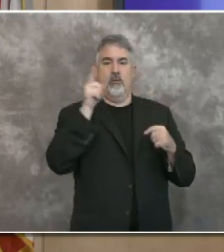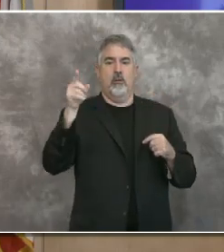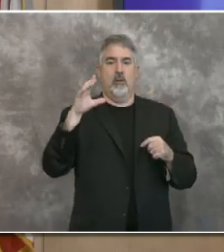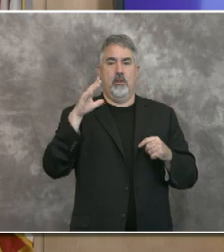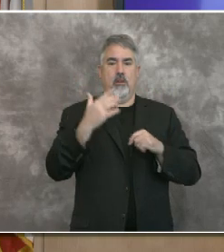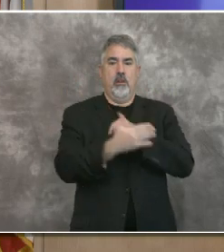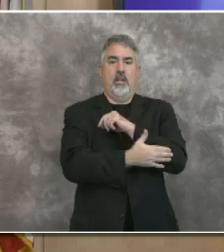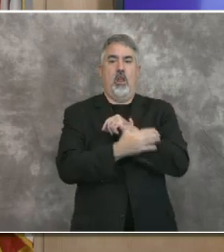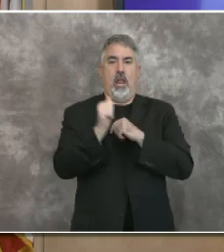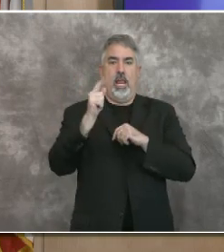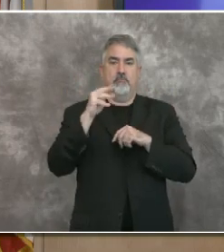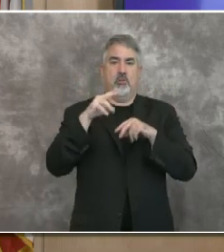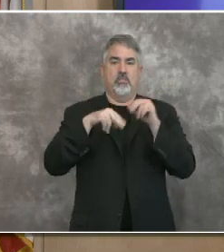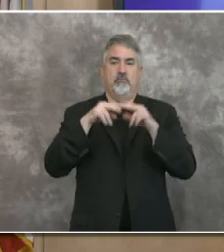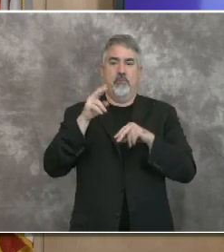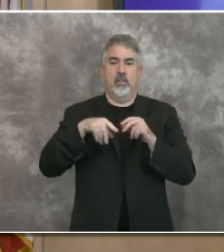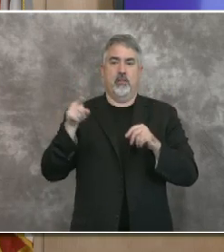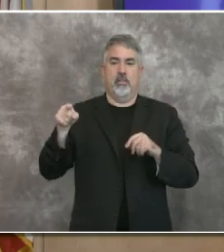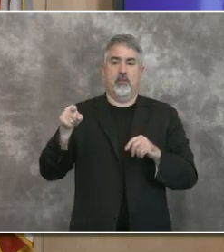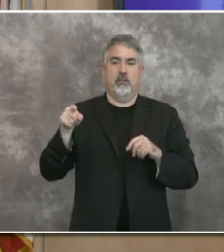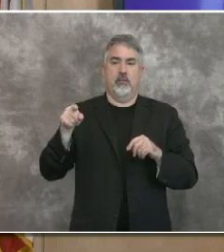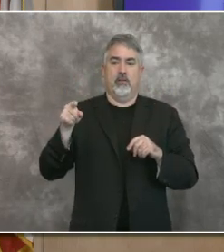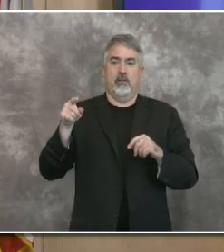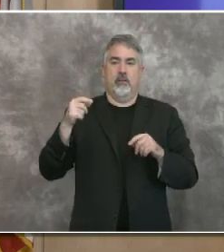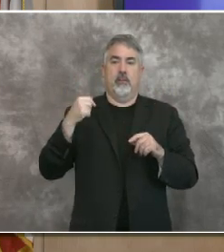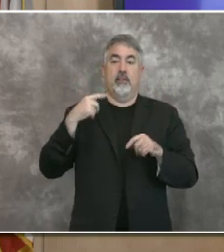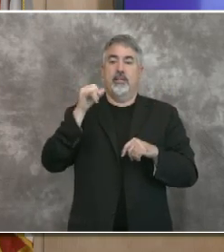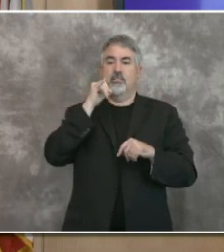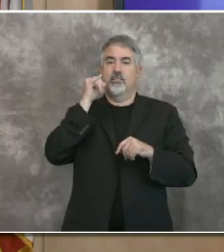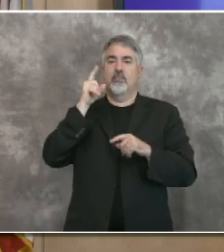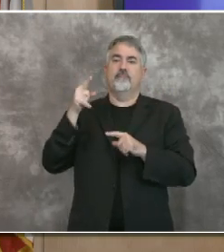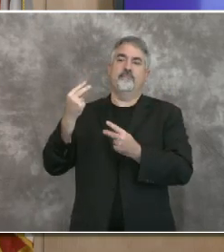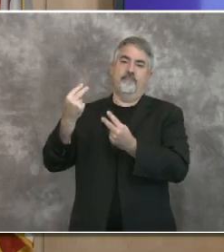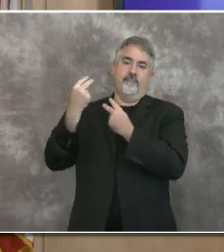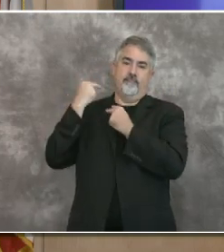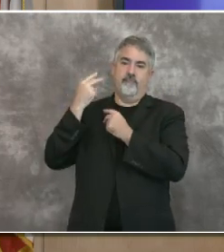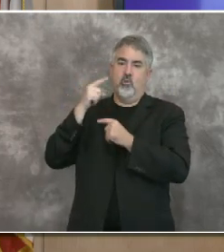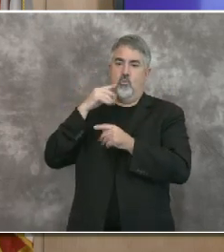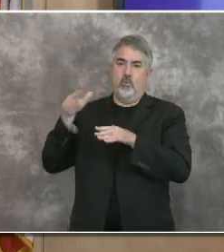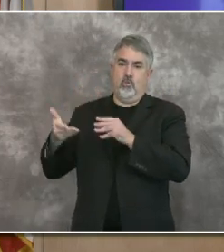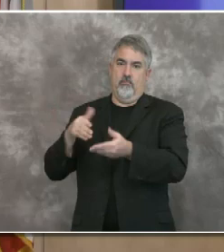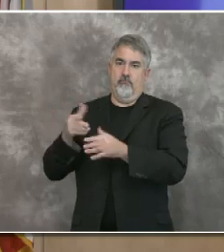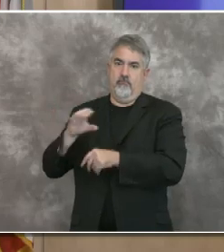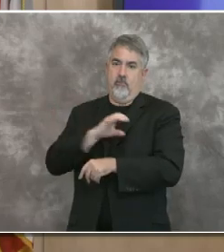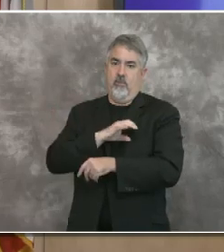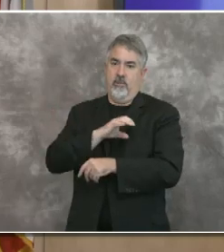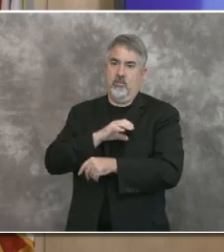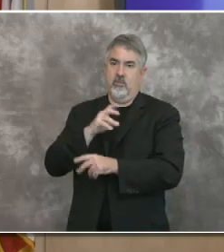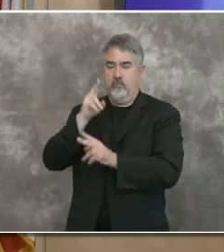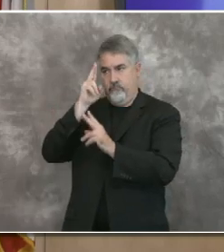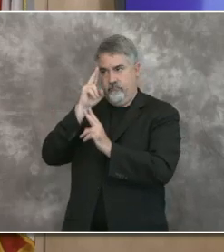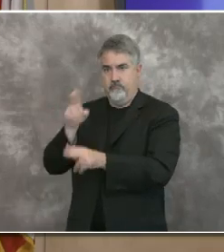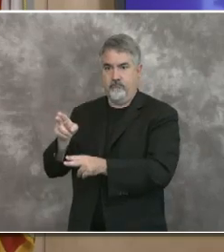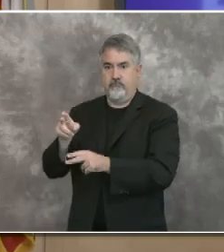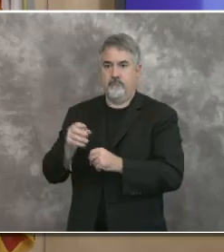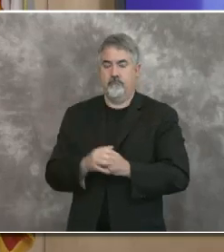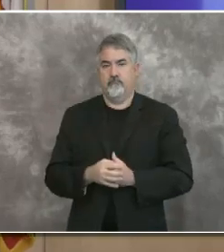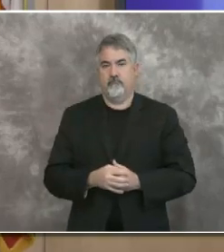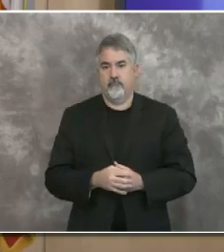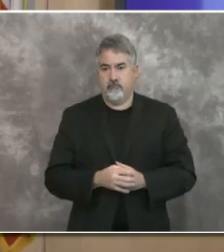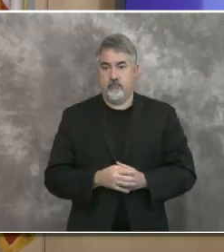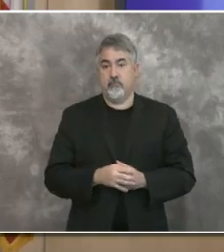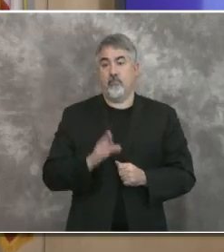region who gave their lives in the line of duty. I was very proud to have worked with former Supervisor Ron